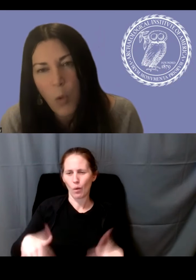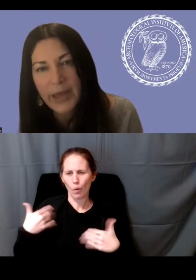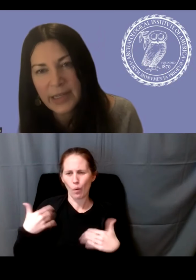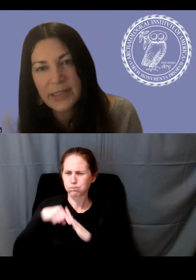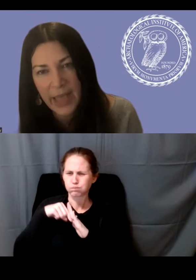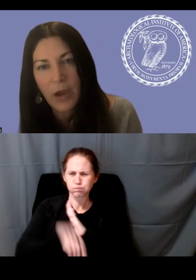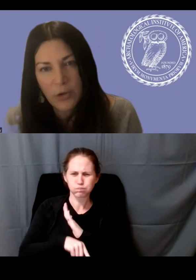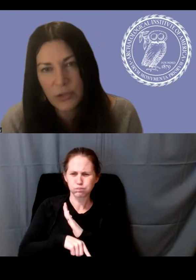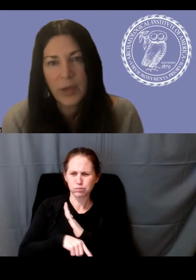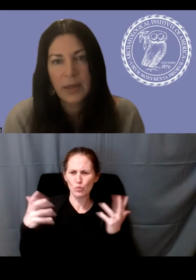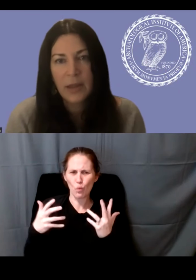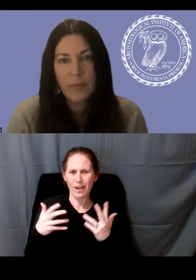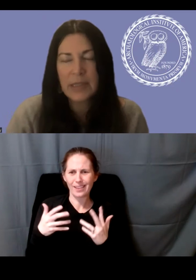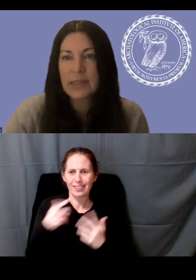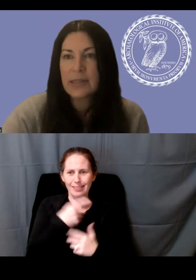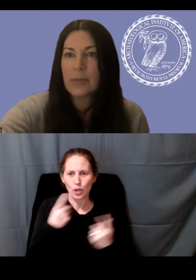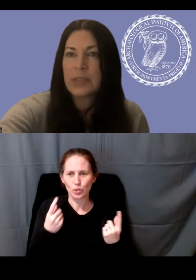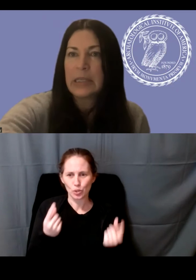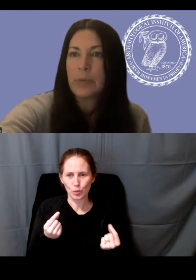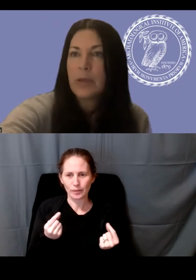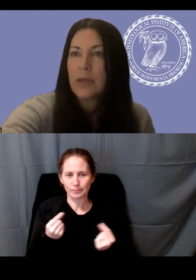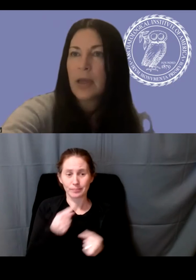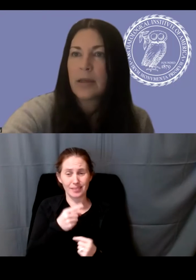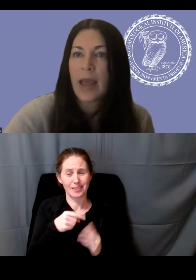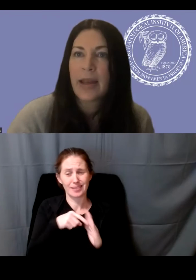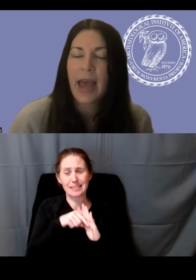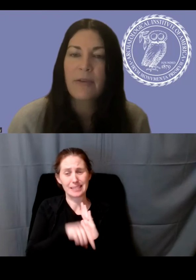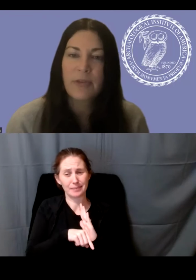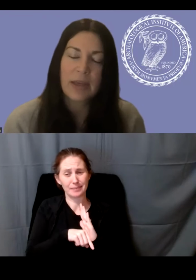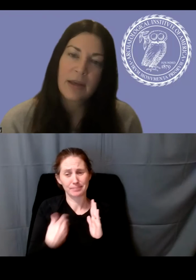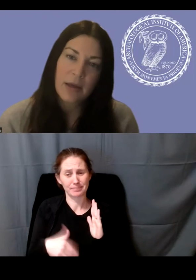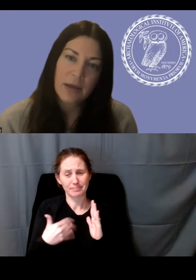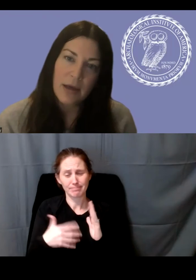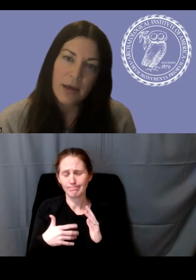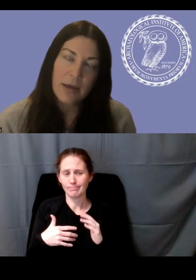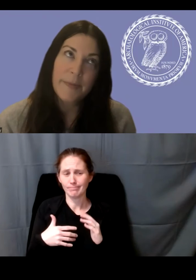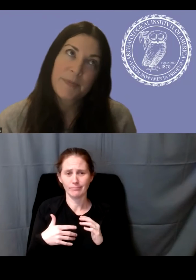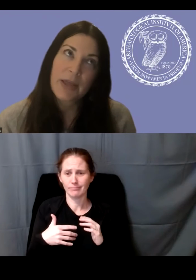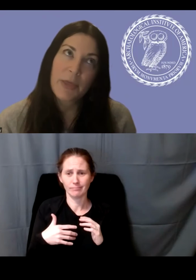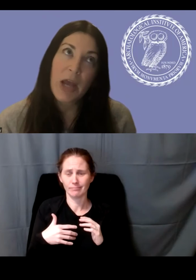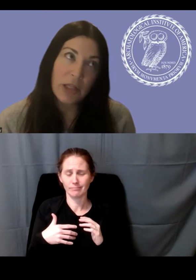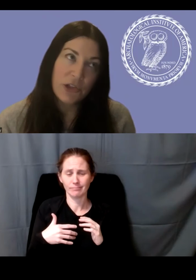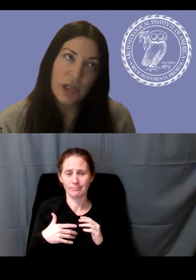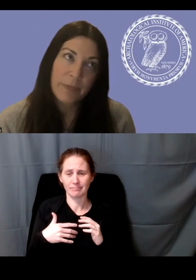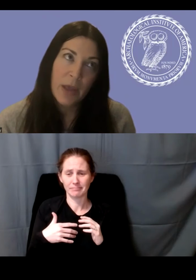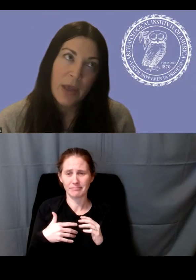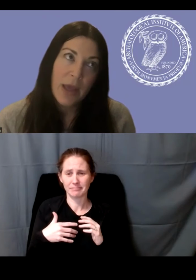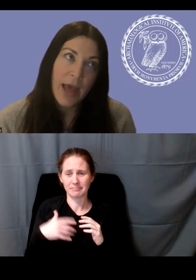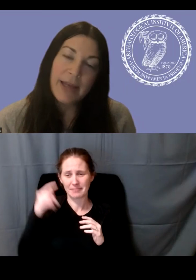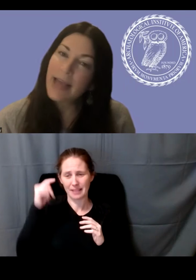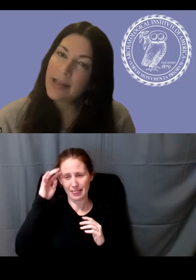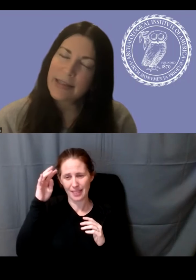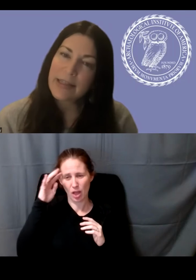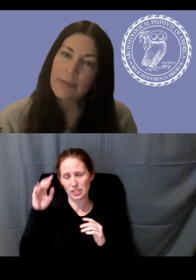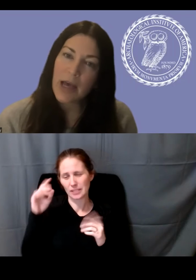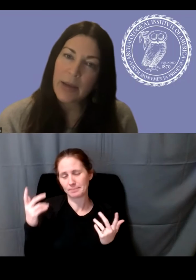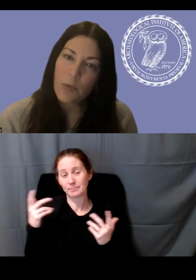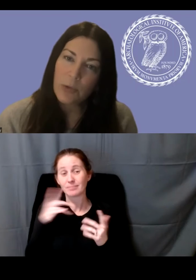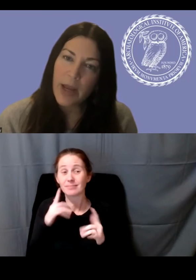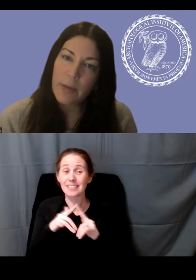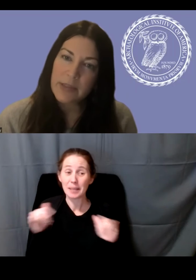of what it is they are doing. This is some deep and heavy theology. And yet at the